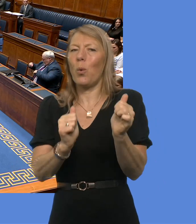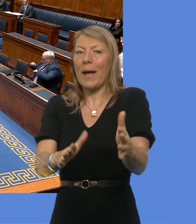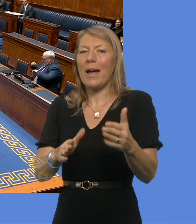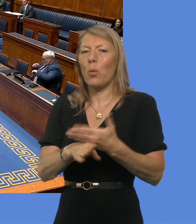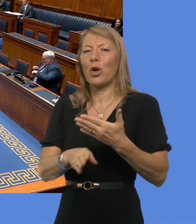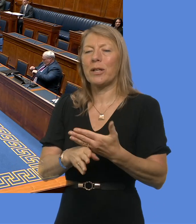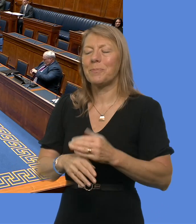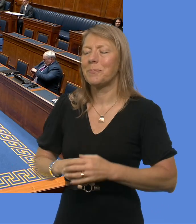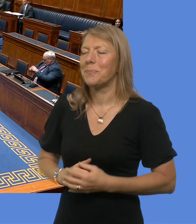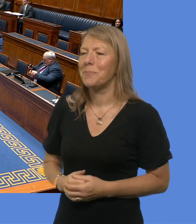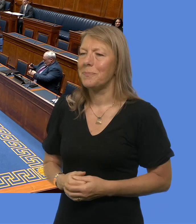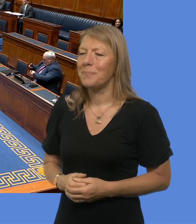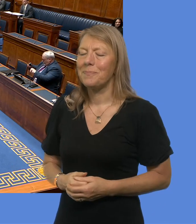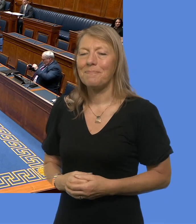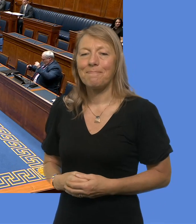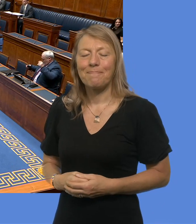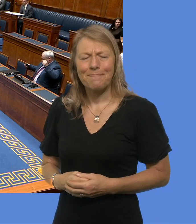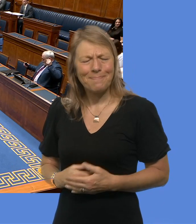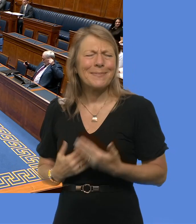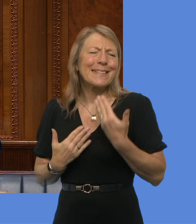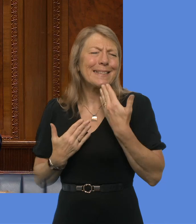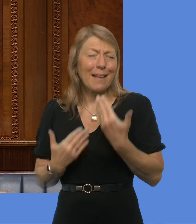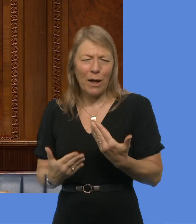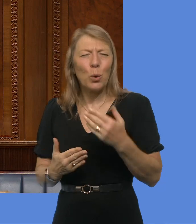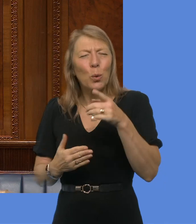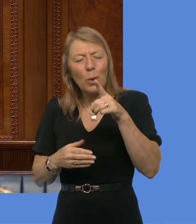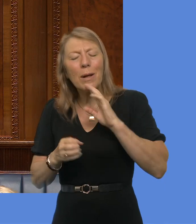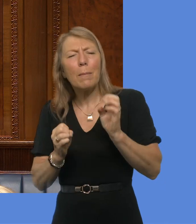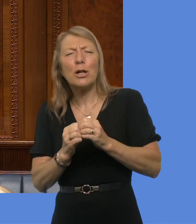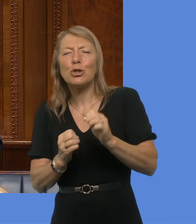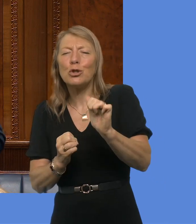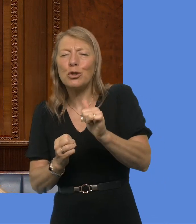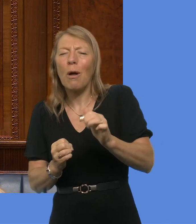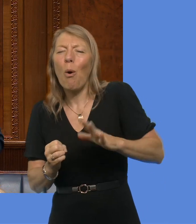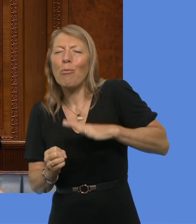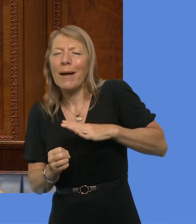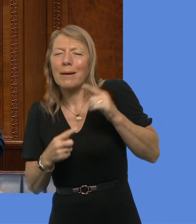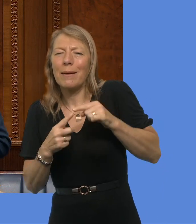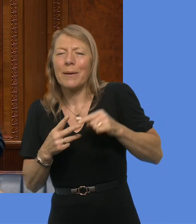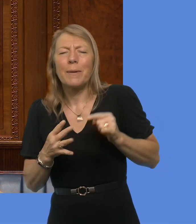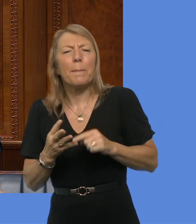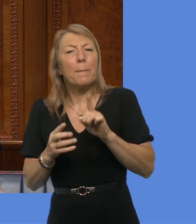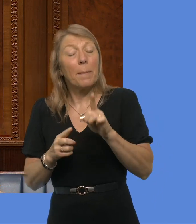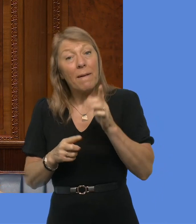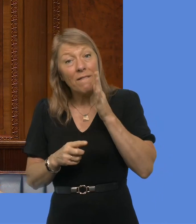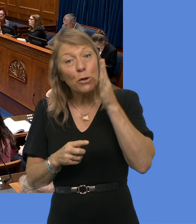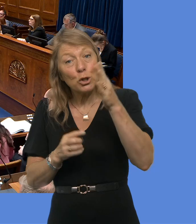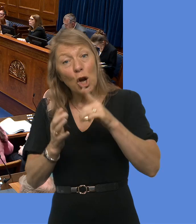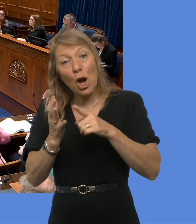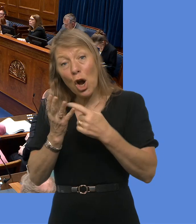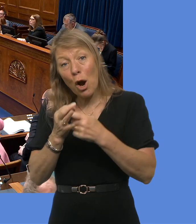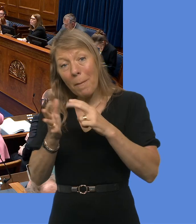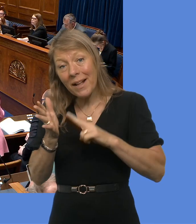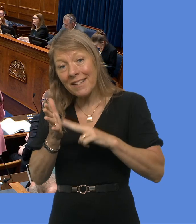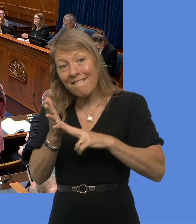already touched on this, but can you give some more detail around any consideration that's been given to the future delivery of the Urban Villages project?